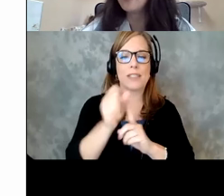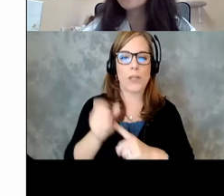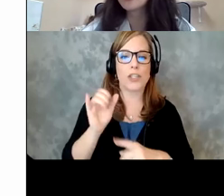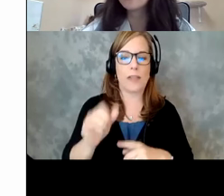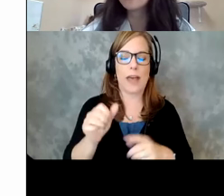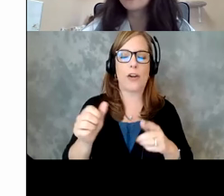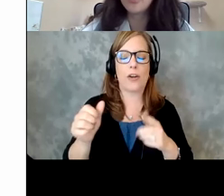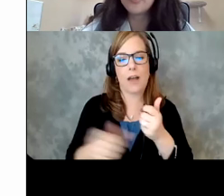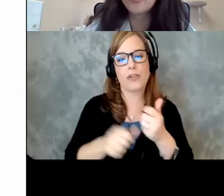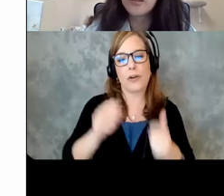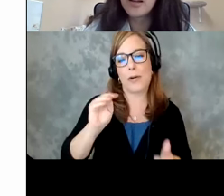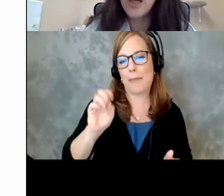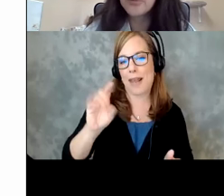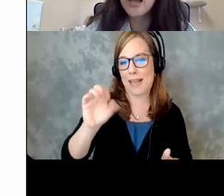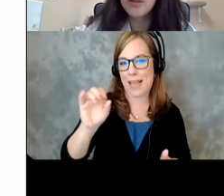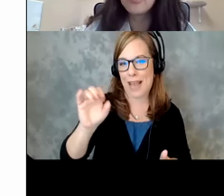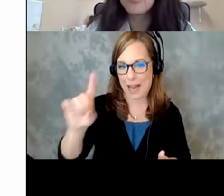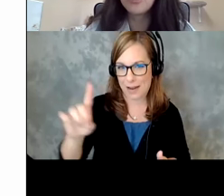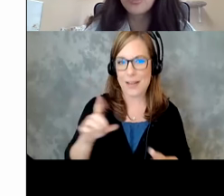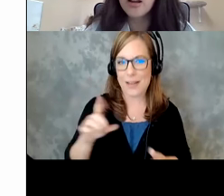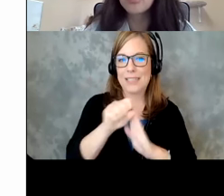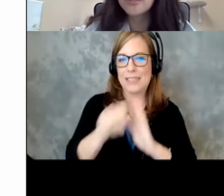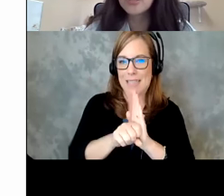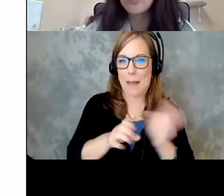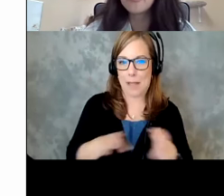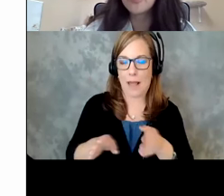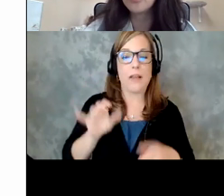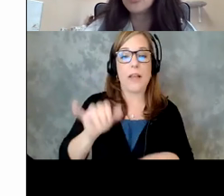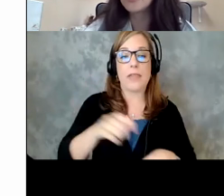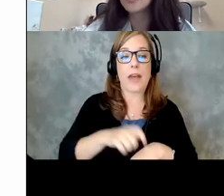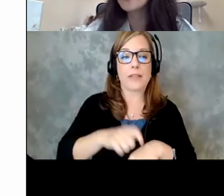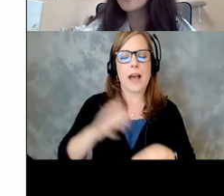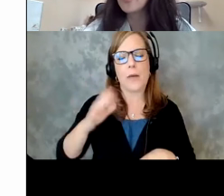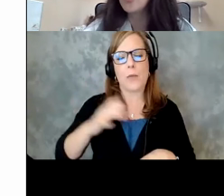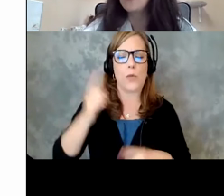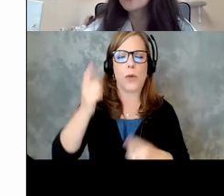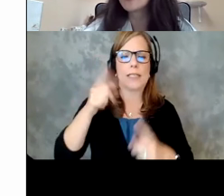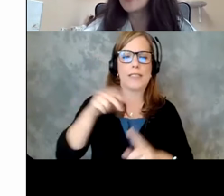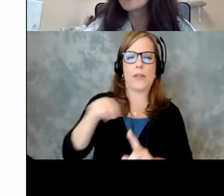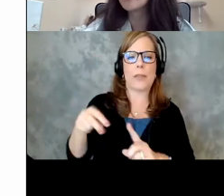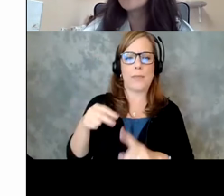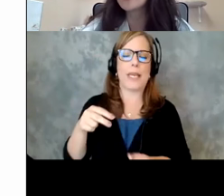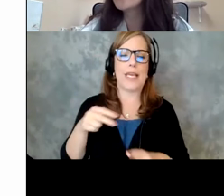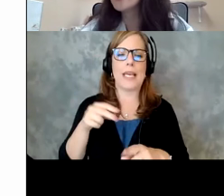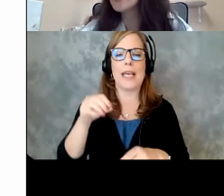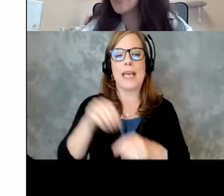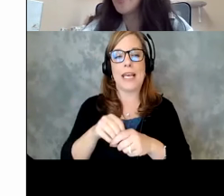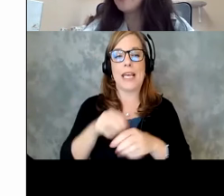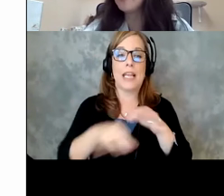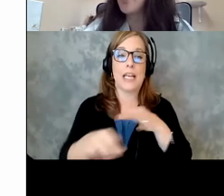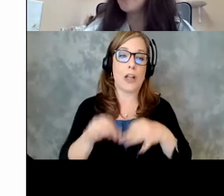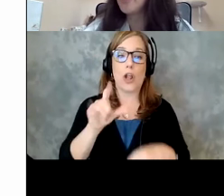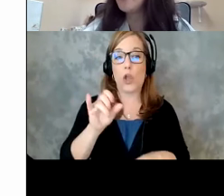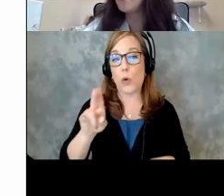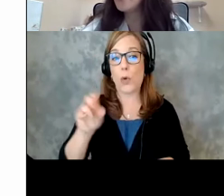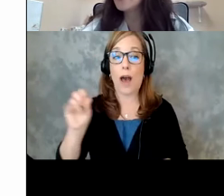state plan. And so at that time, we were kind of considering them to be in lieu of services, which are alternative services to